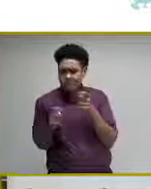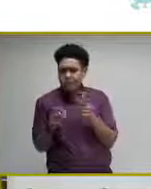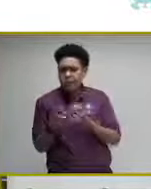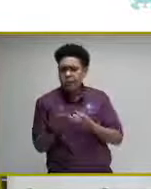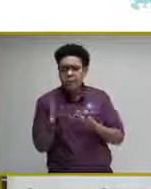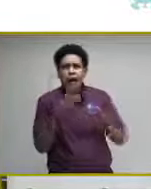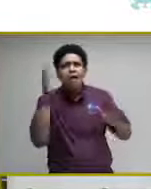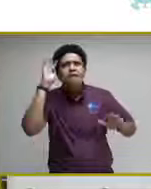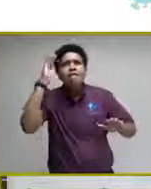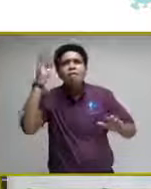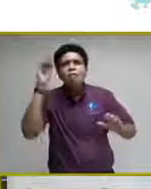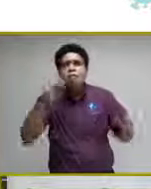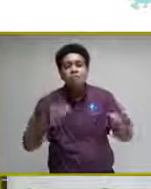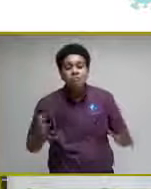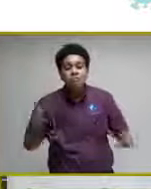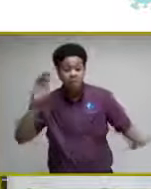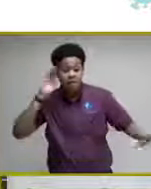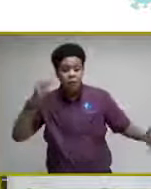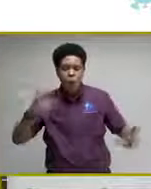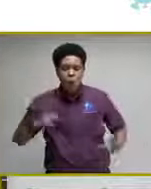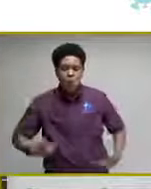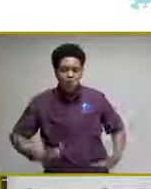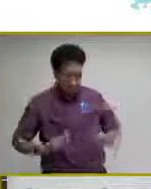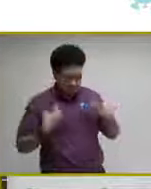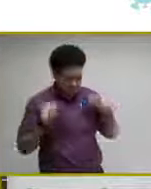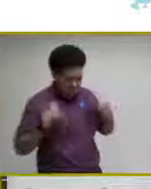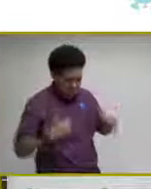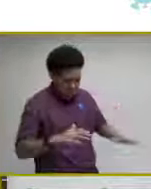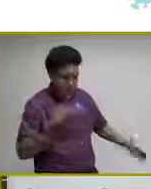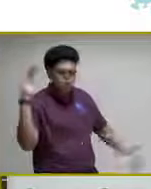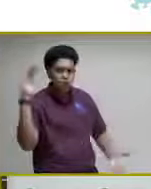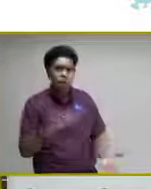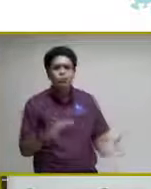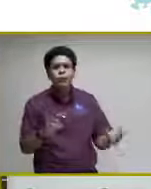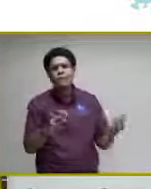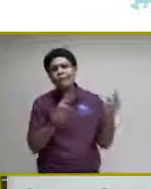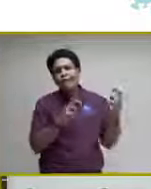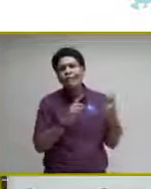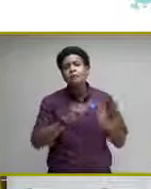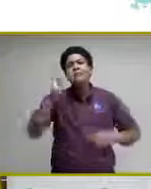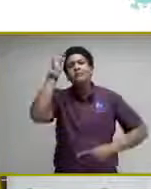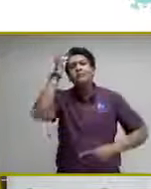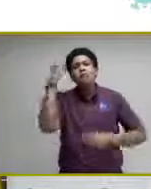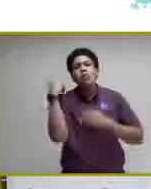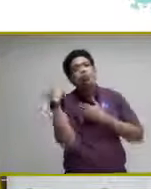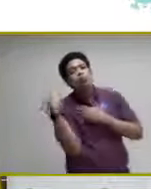being human well-being, that is to reduce deaths and disease burden;